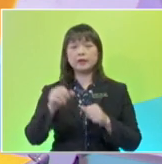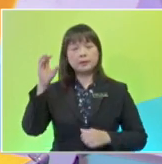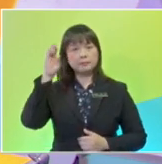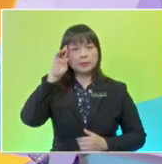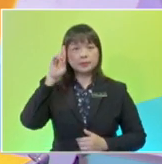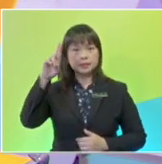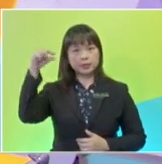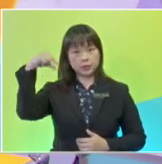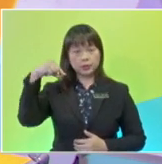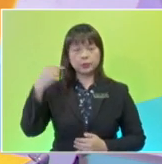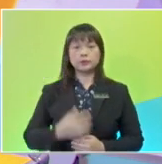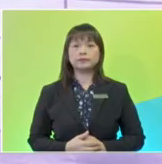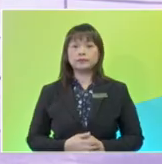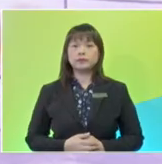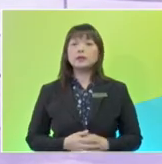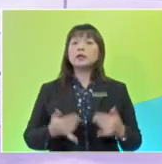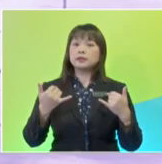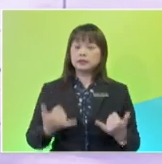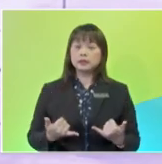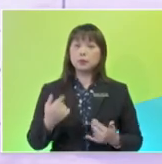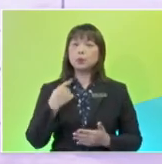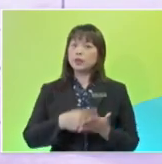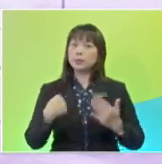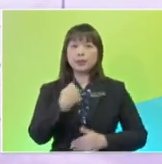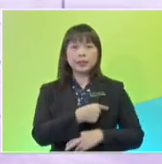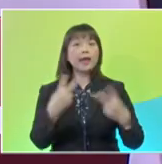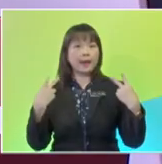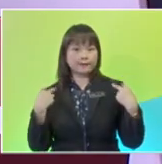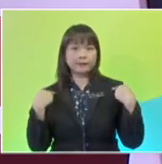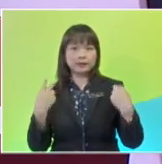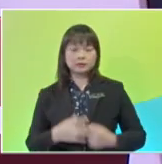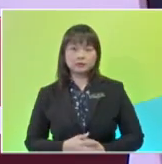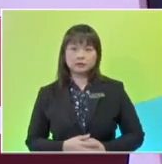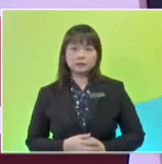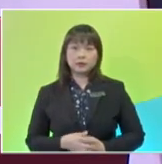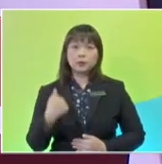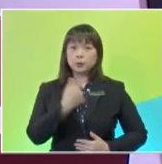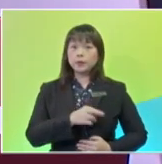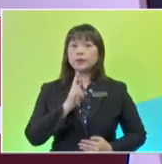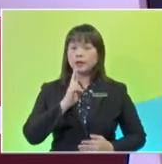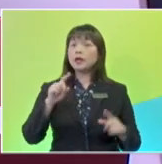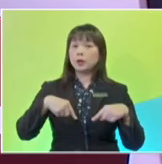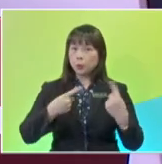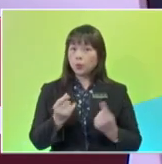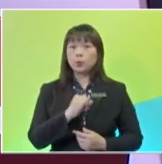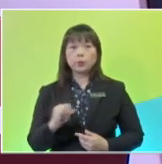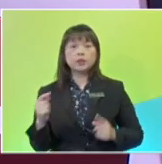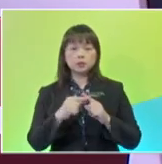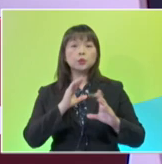mixture. So in this particular segment, what do we have, Mr. Q? Okay, so in this segment, we are going to talk about